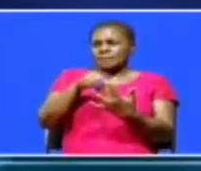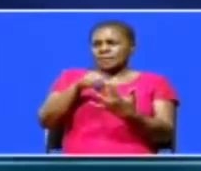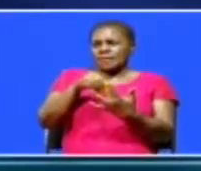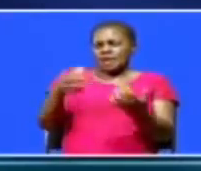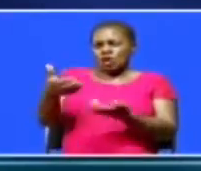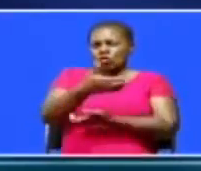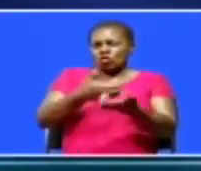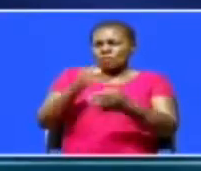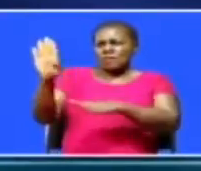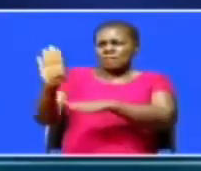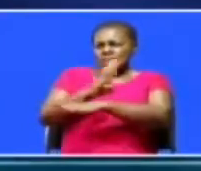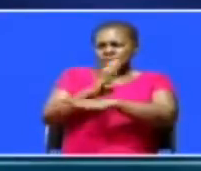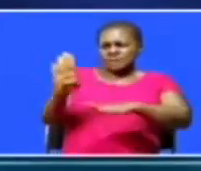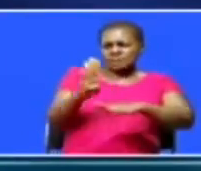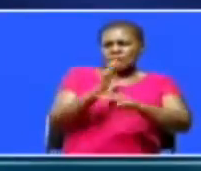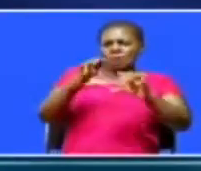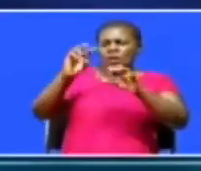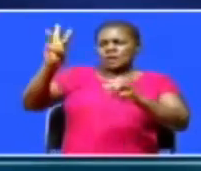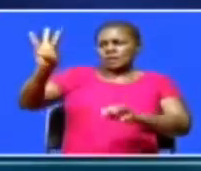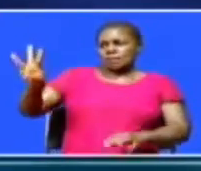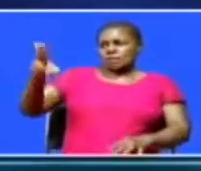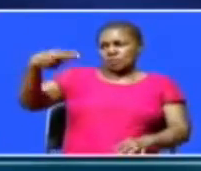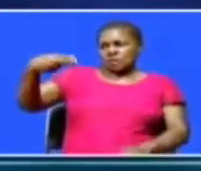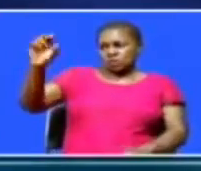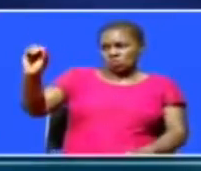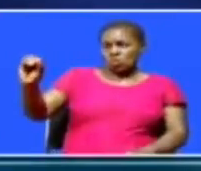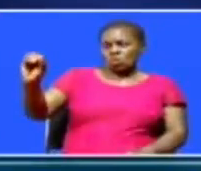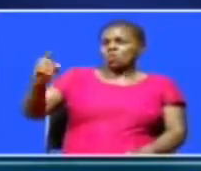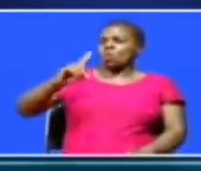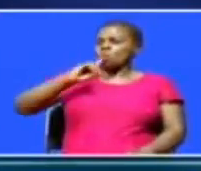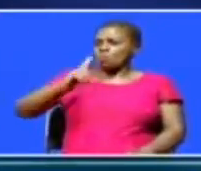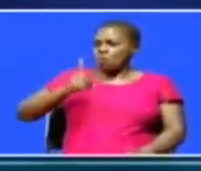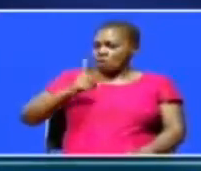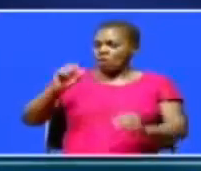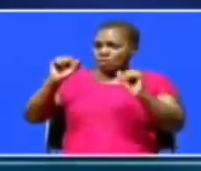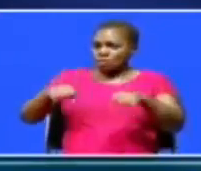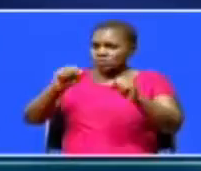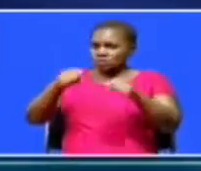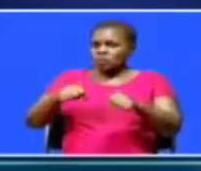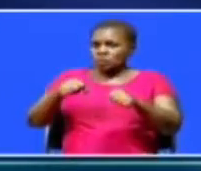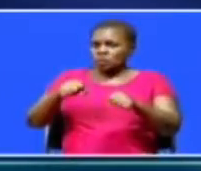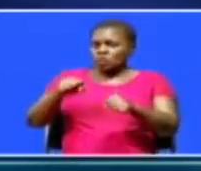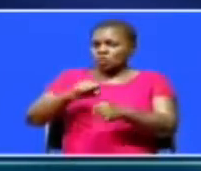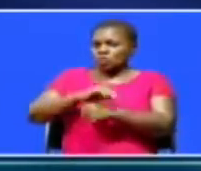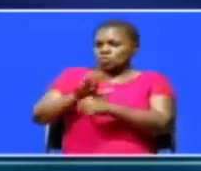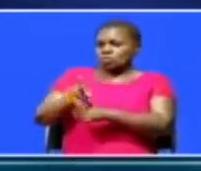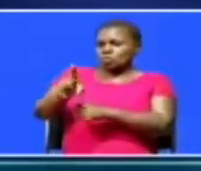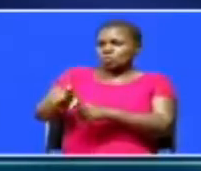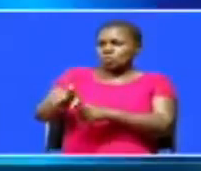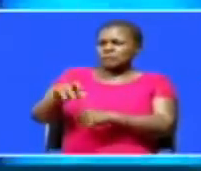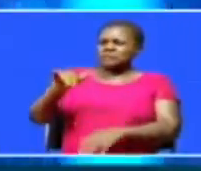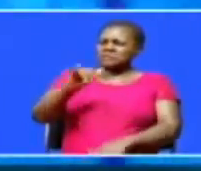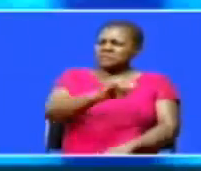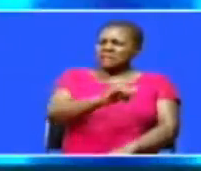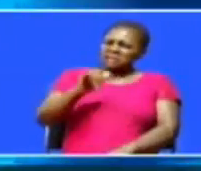of economic activities. The World Health Organization has already warned on the possibility of COVID-19 turning out